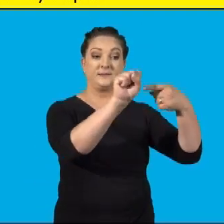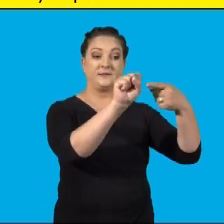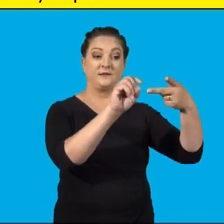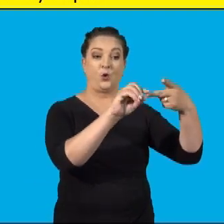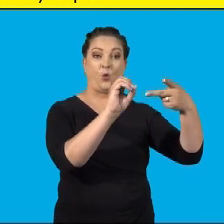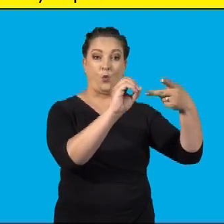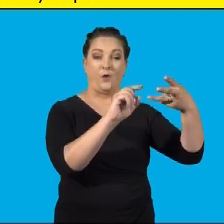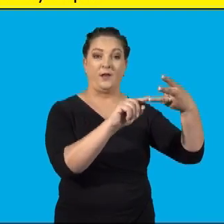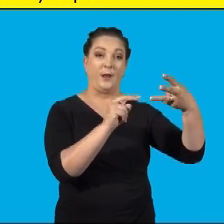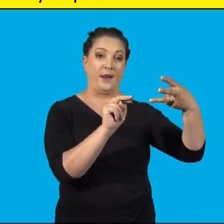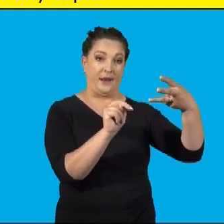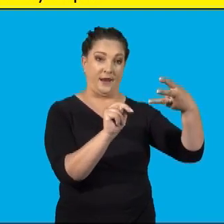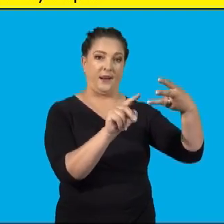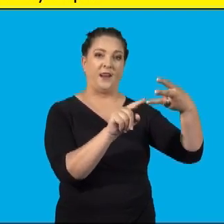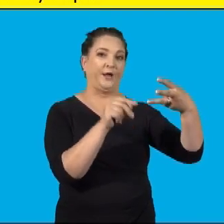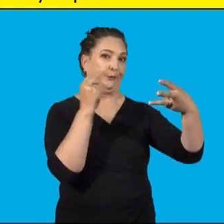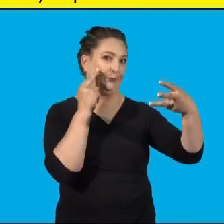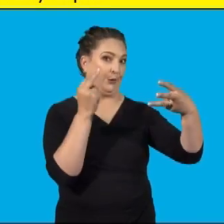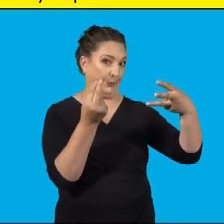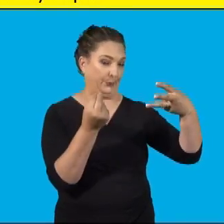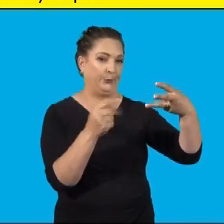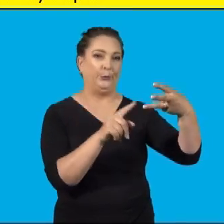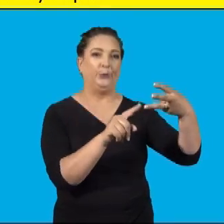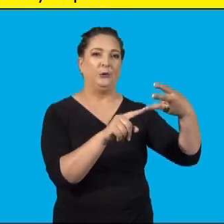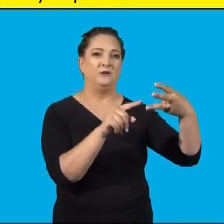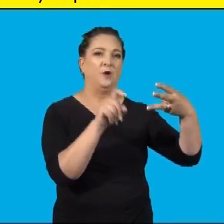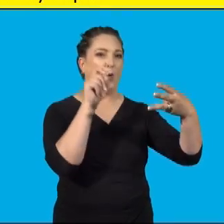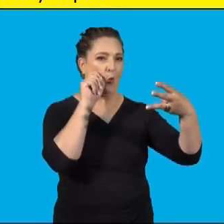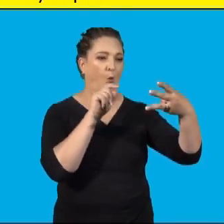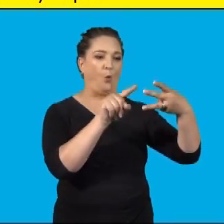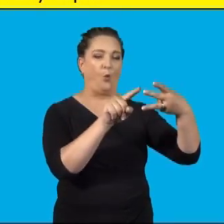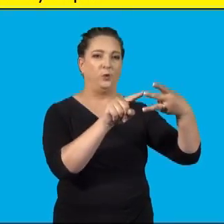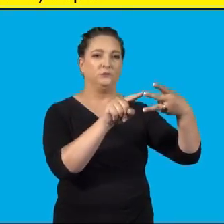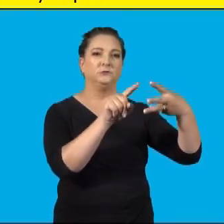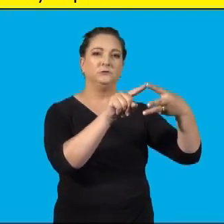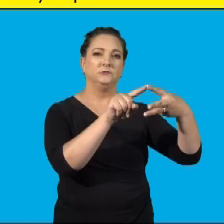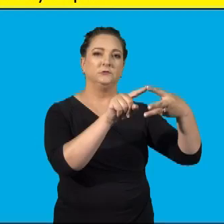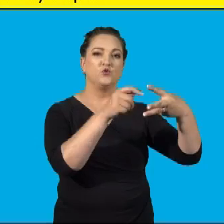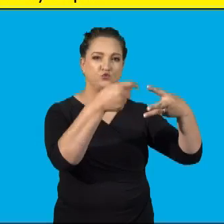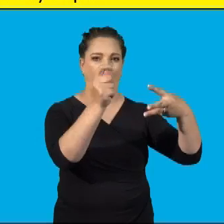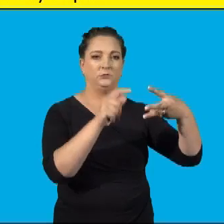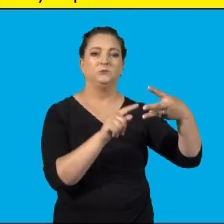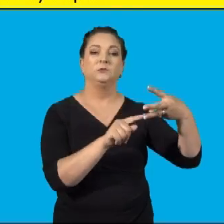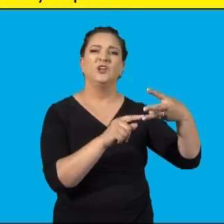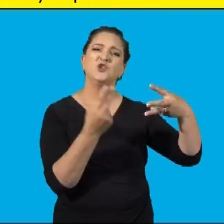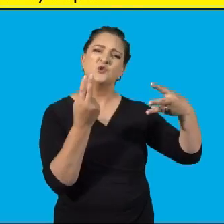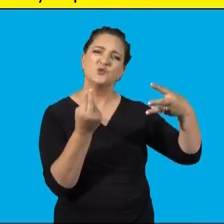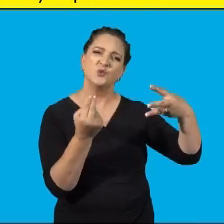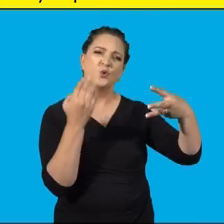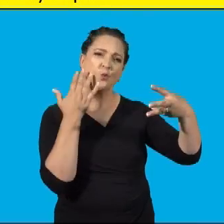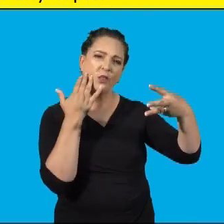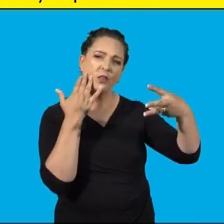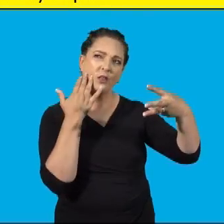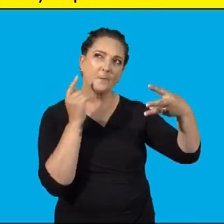calculate for the new equipment. Remember now, the son, sold, old, new. New equipment was